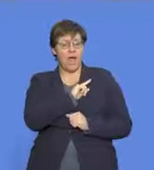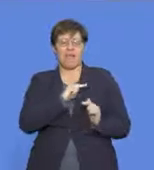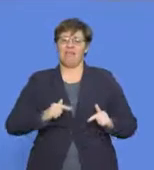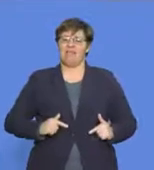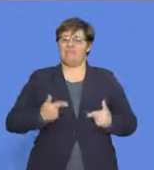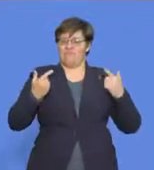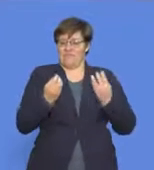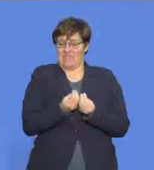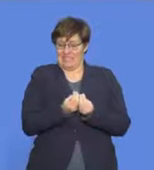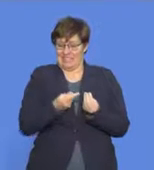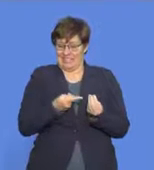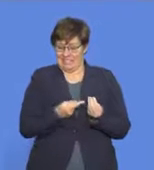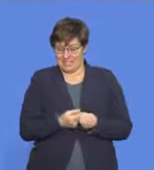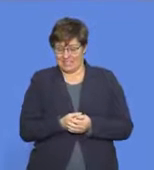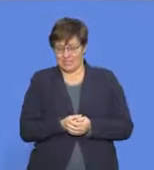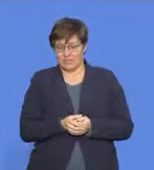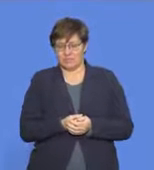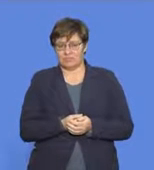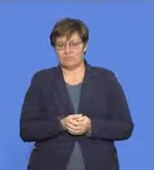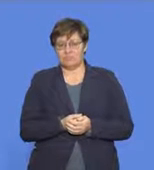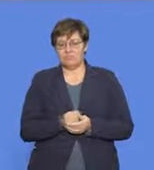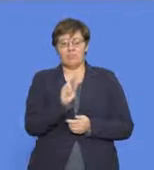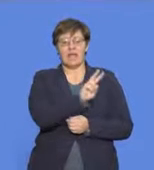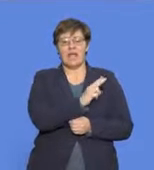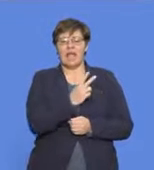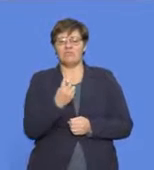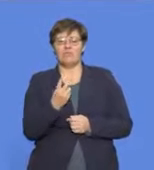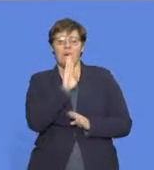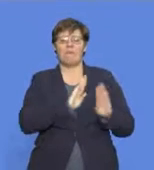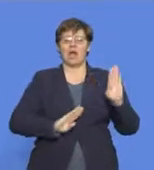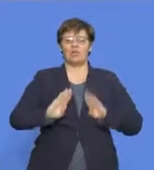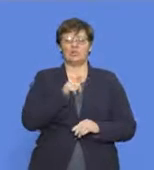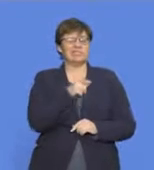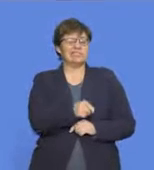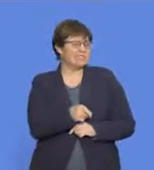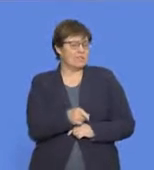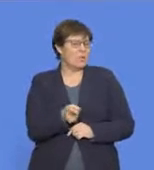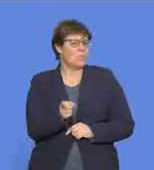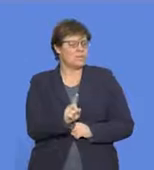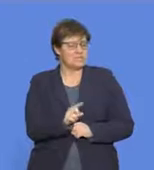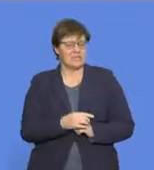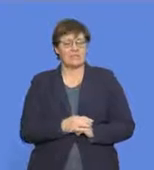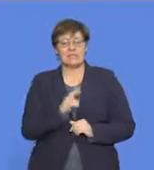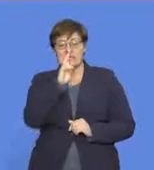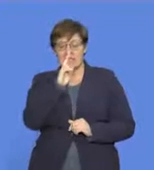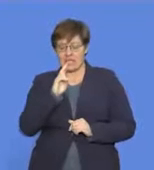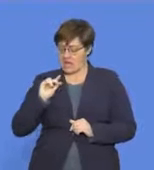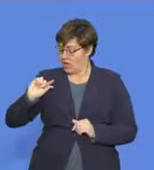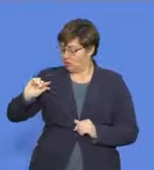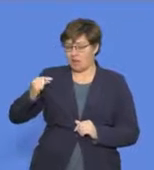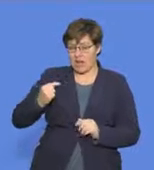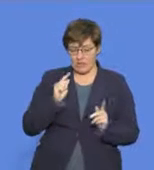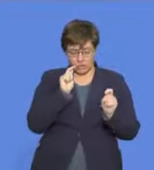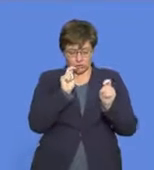living organisms. And basically what evolution or biological evolution is, where we see genetic changes